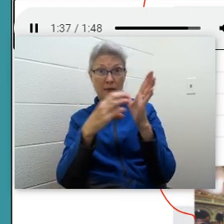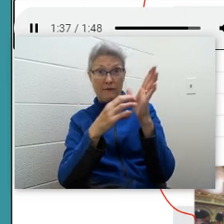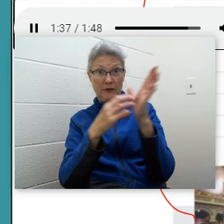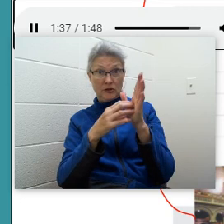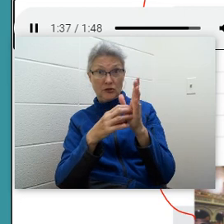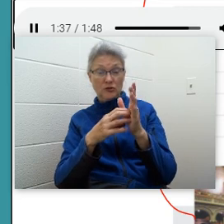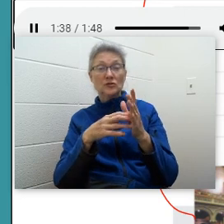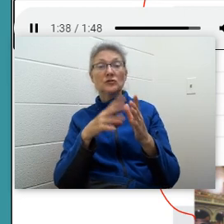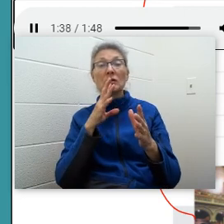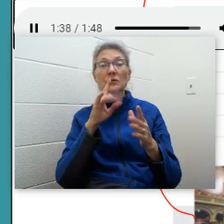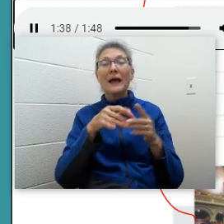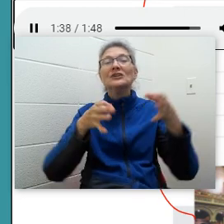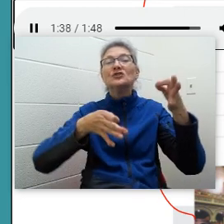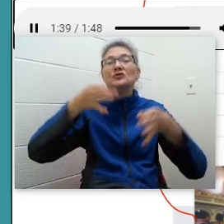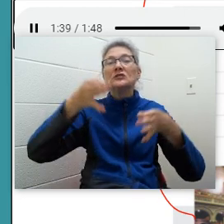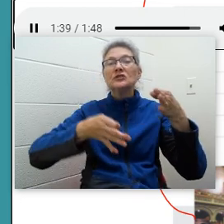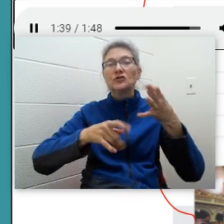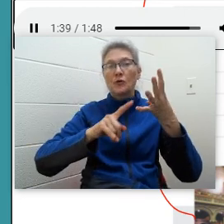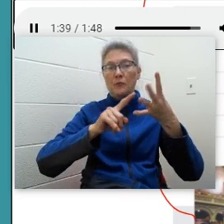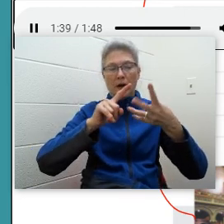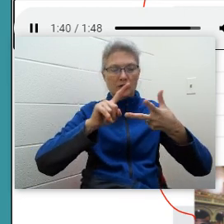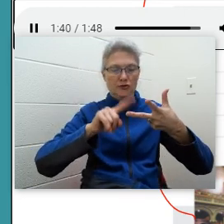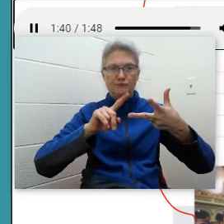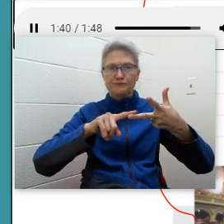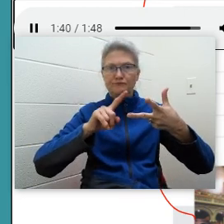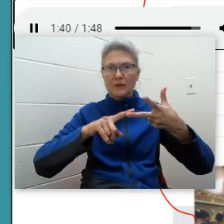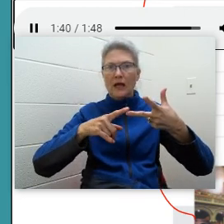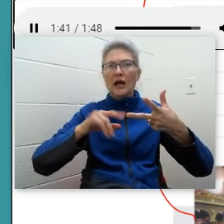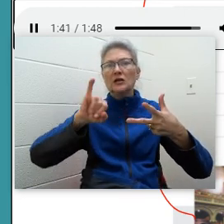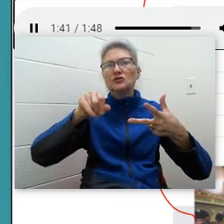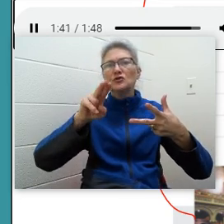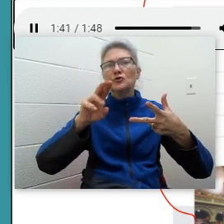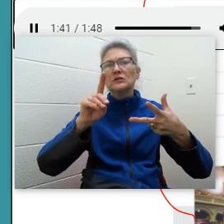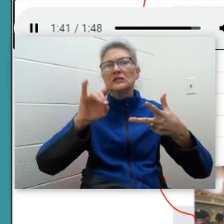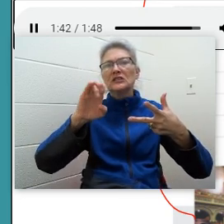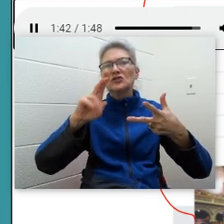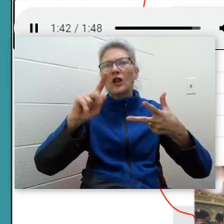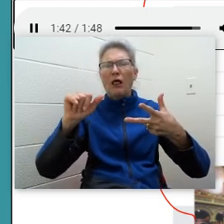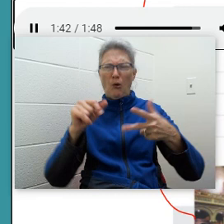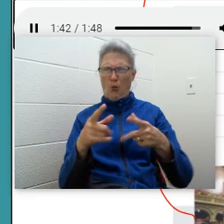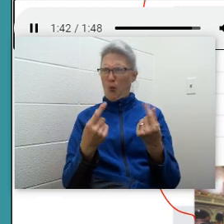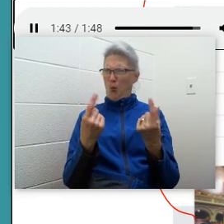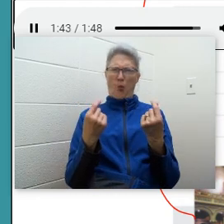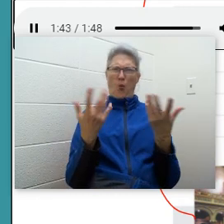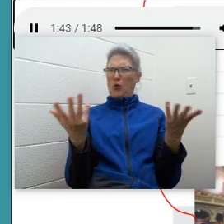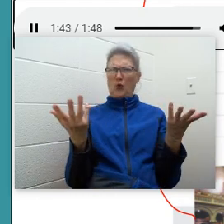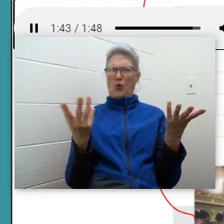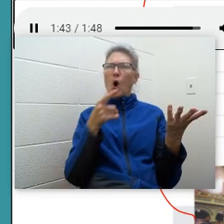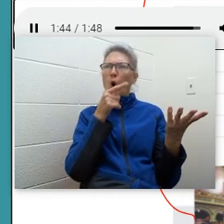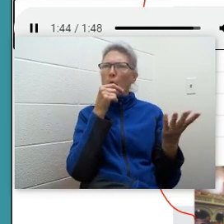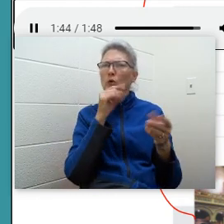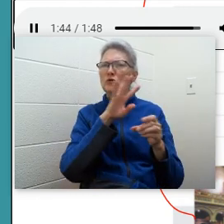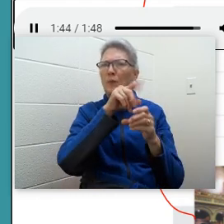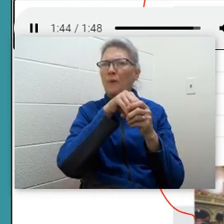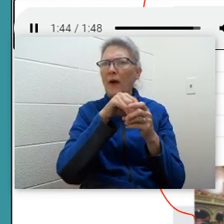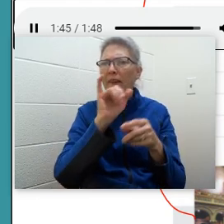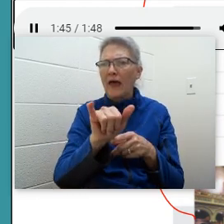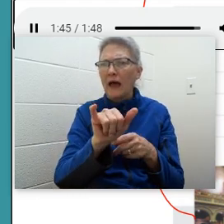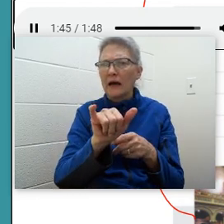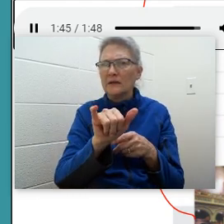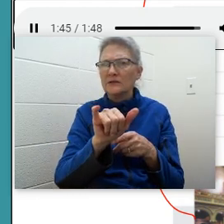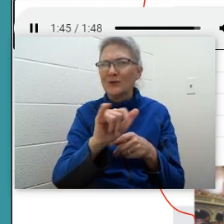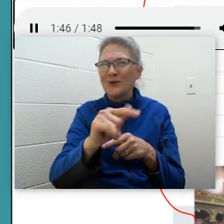judicial branch. On the next slide, you're going to be figuring out what does the judicial branch do, or who's a part of the judicial